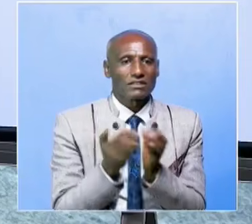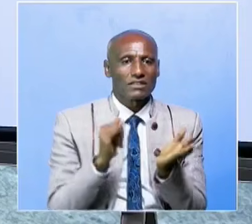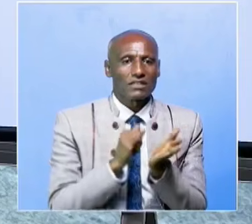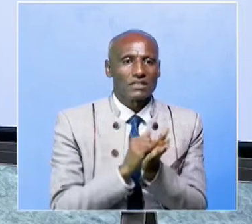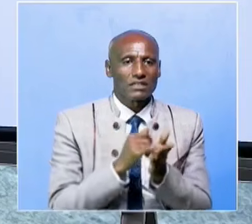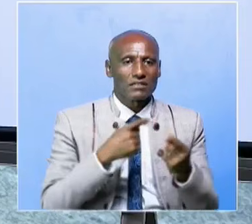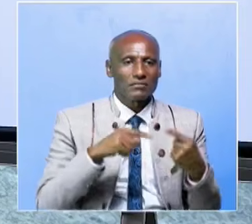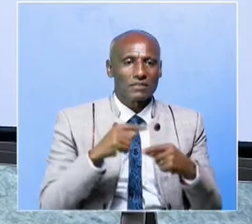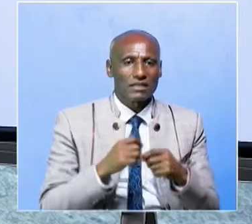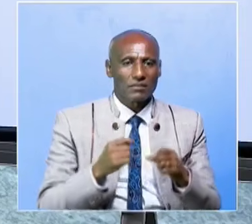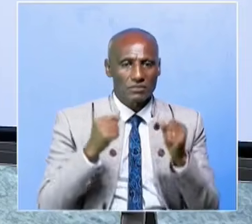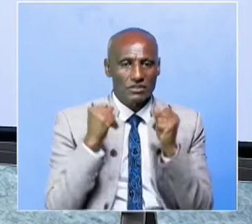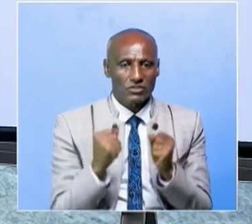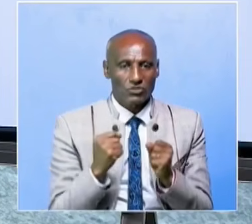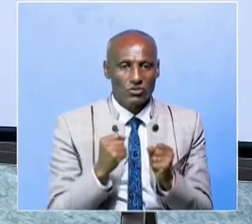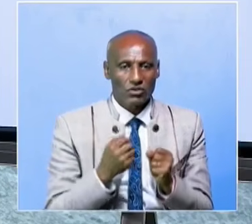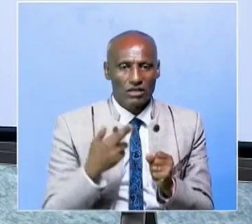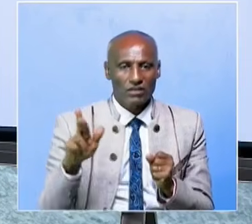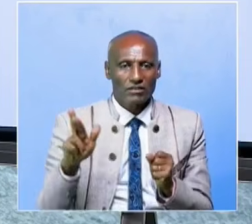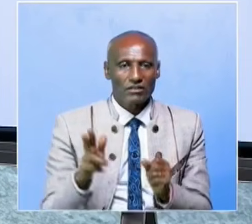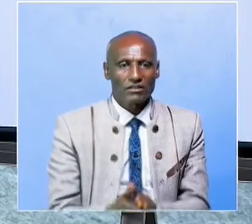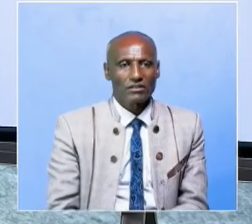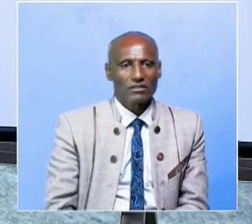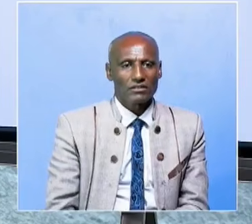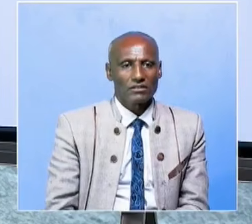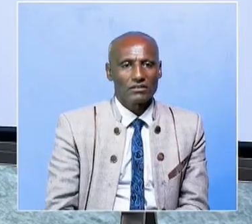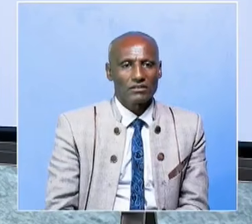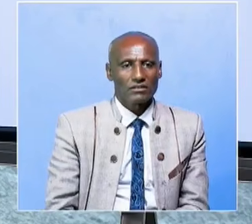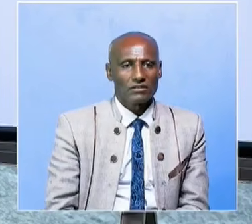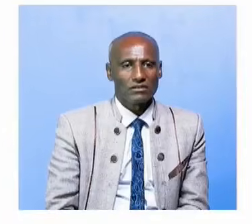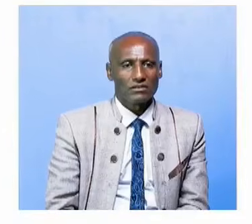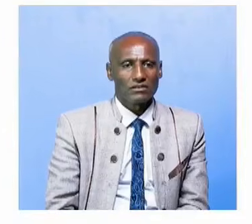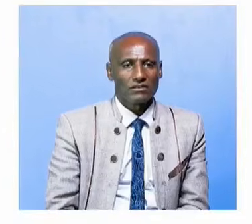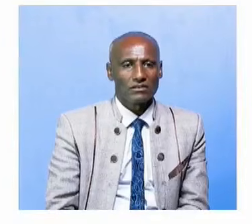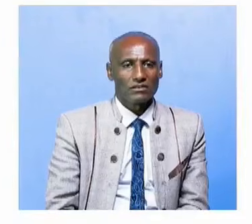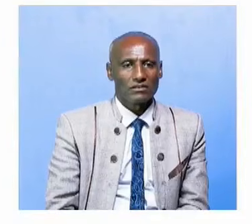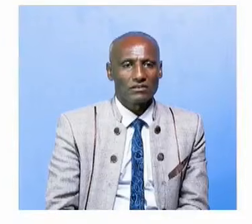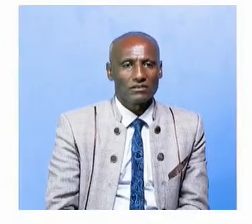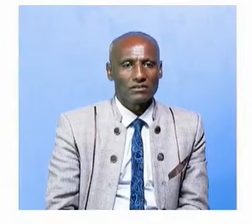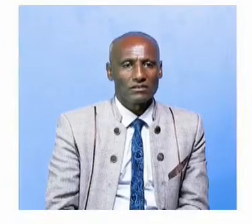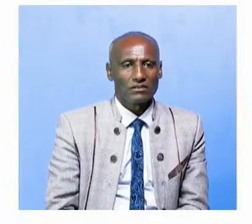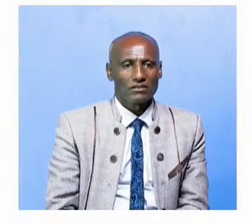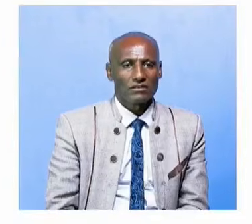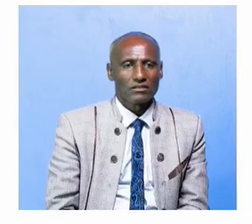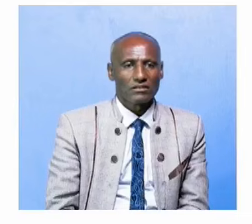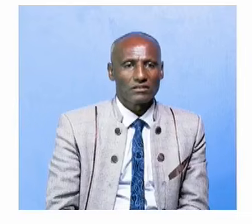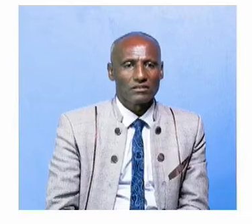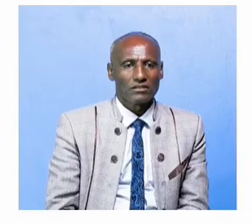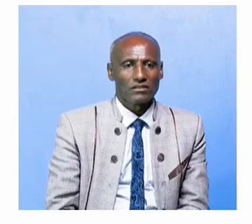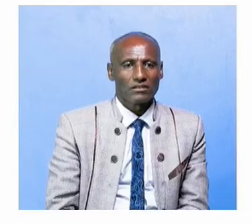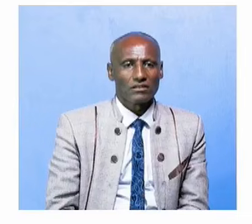becomes stronger. What else? We also have